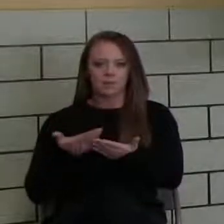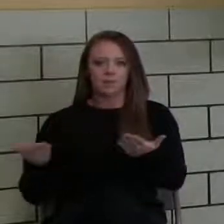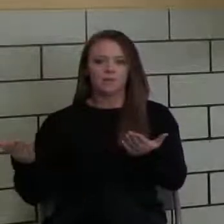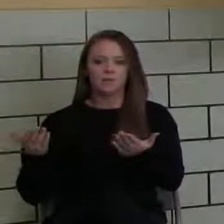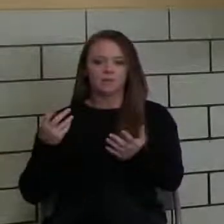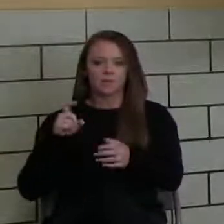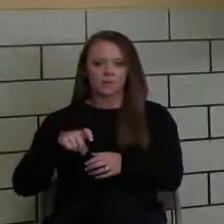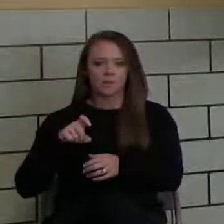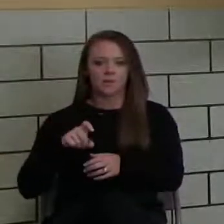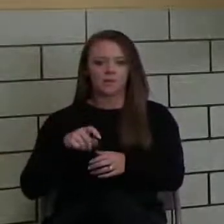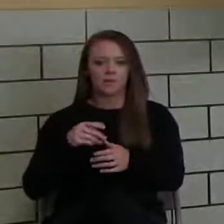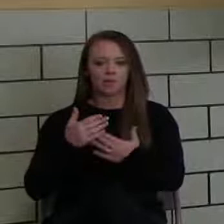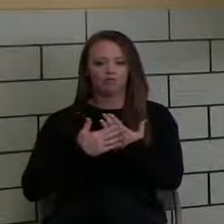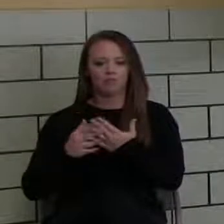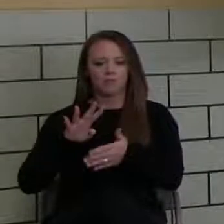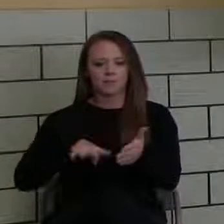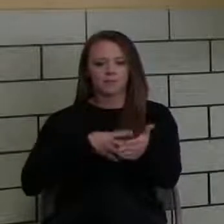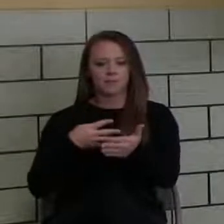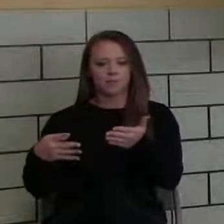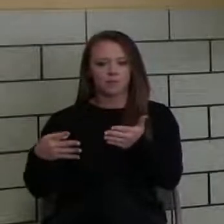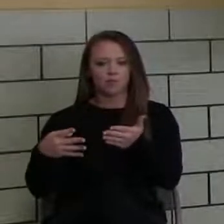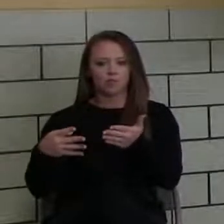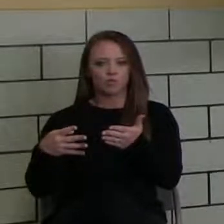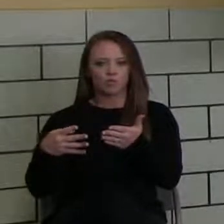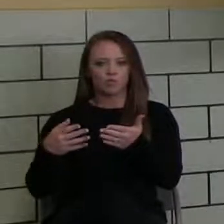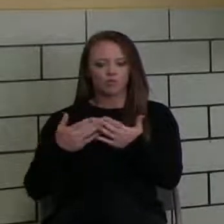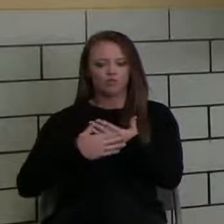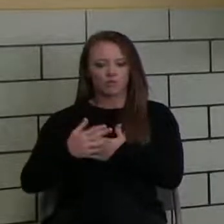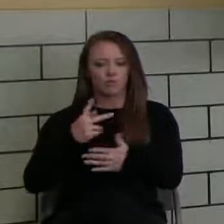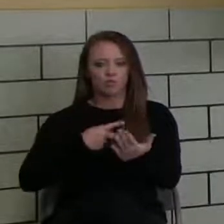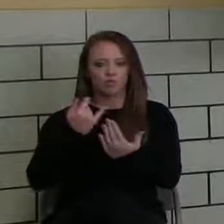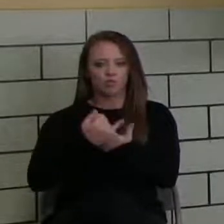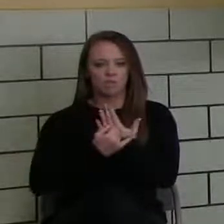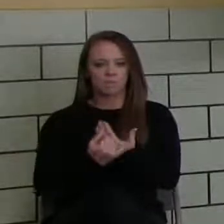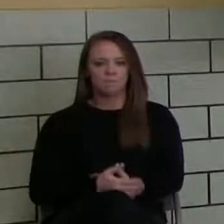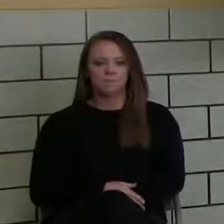project schedule as we move towards the end of the